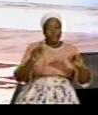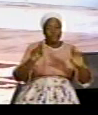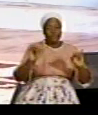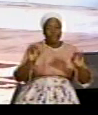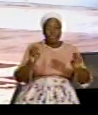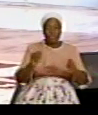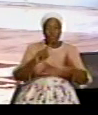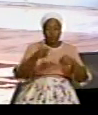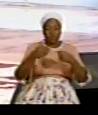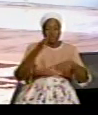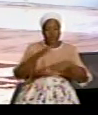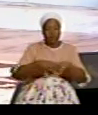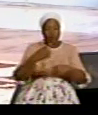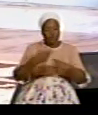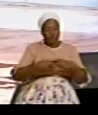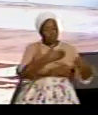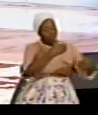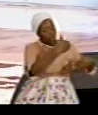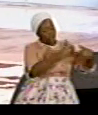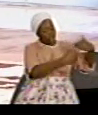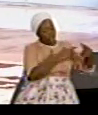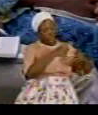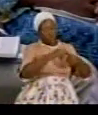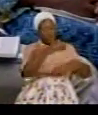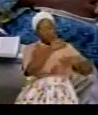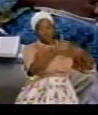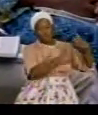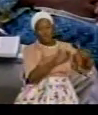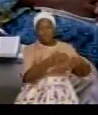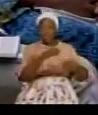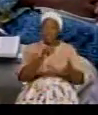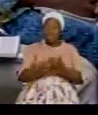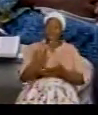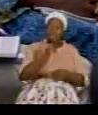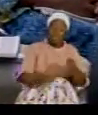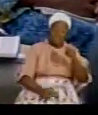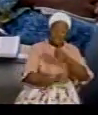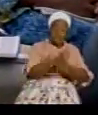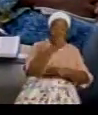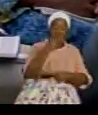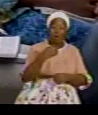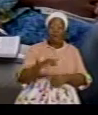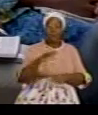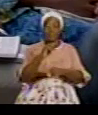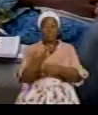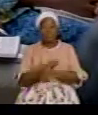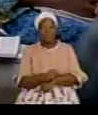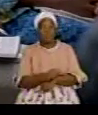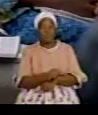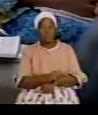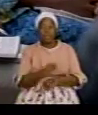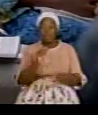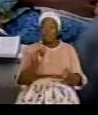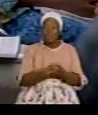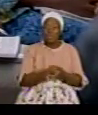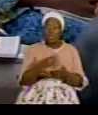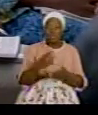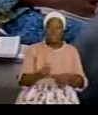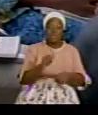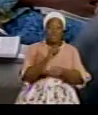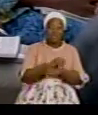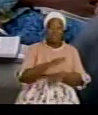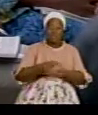from generation to generation. That's the danger of tradition, that the tradition does